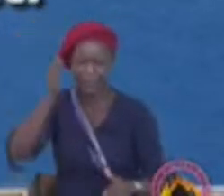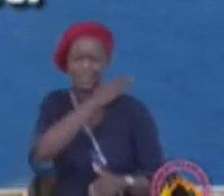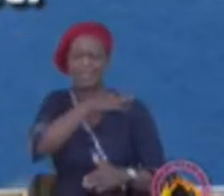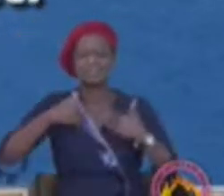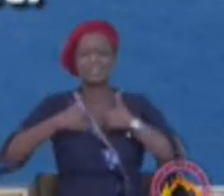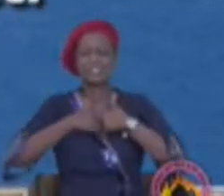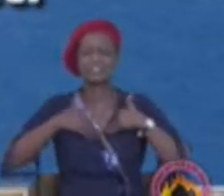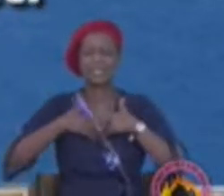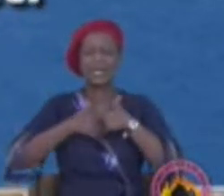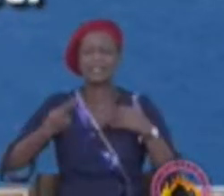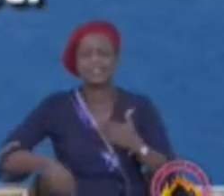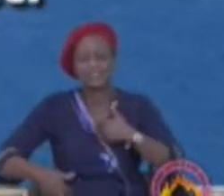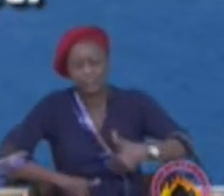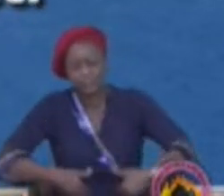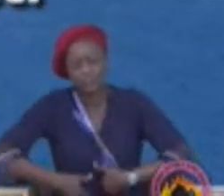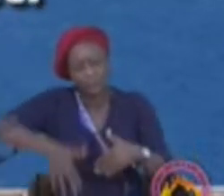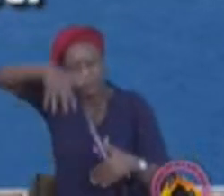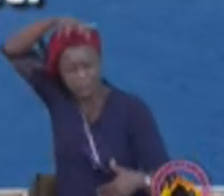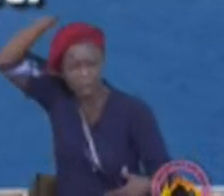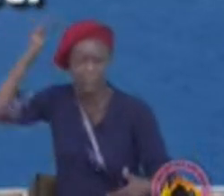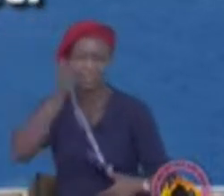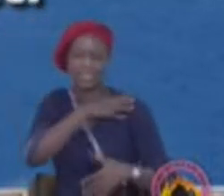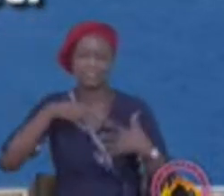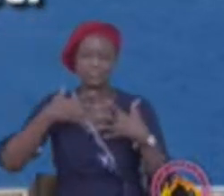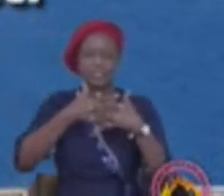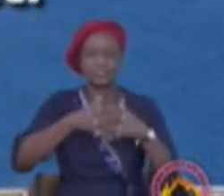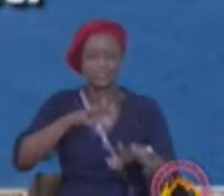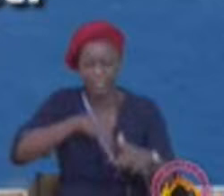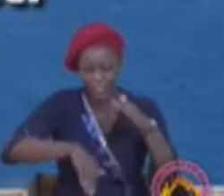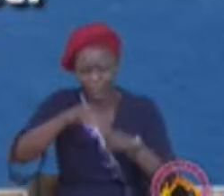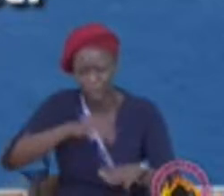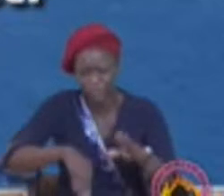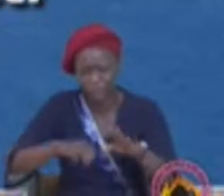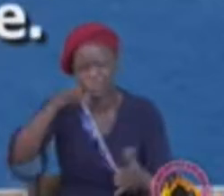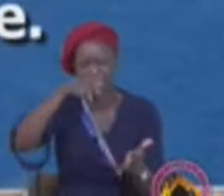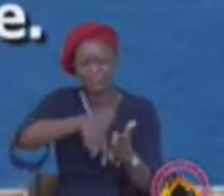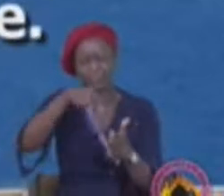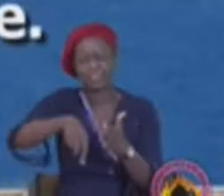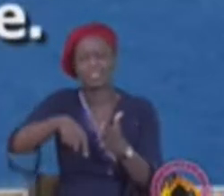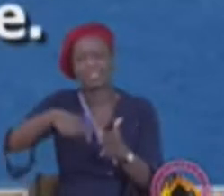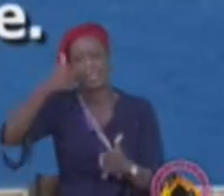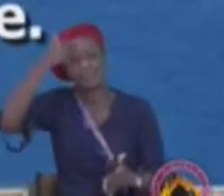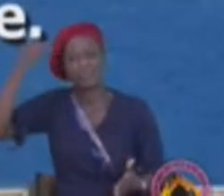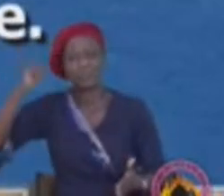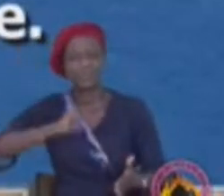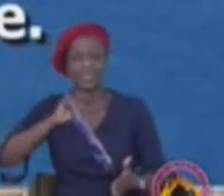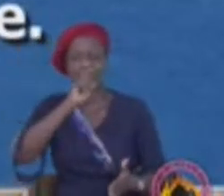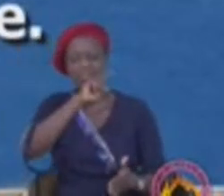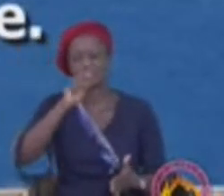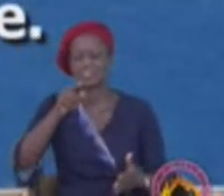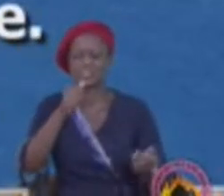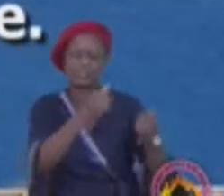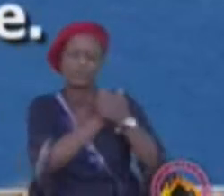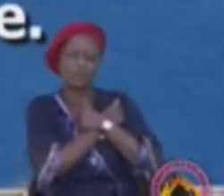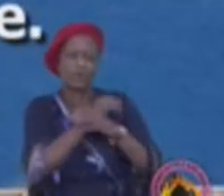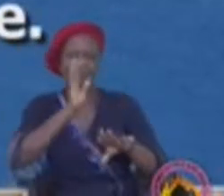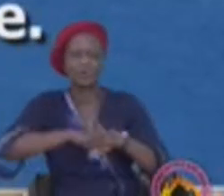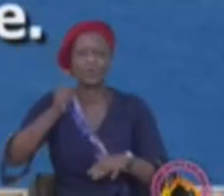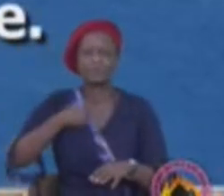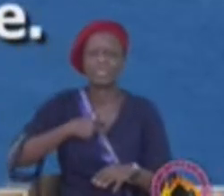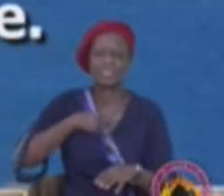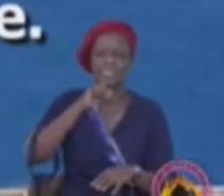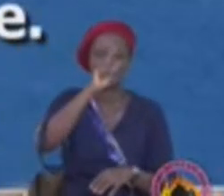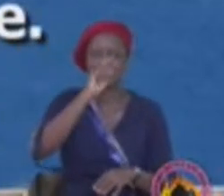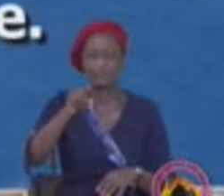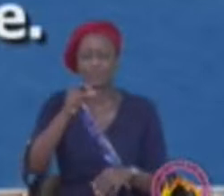adder. The young lion and the dragon shalt thou trample under feet. Because He hath set His love upon me,